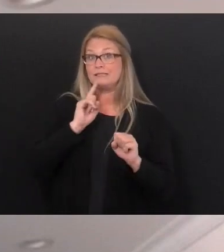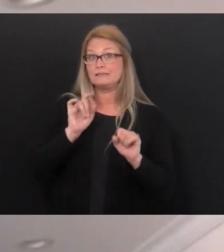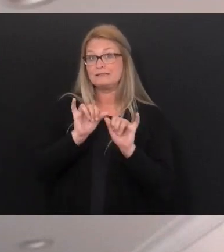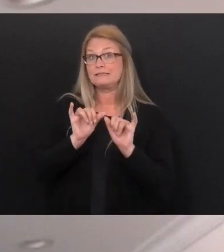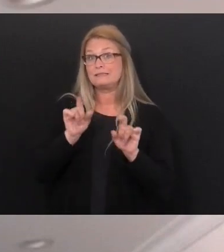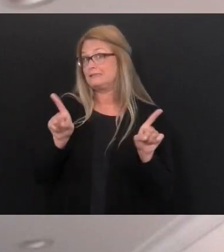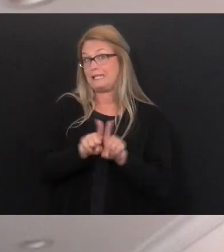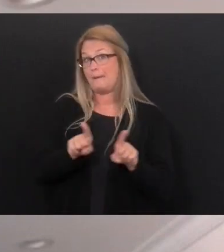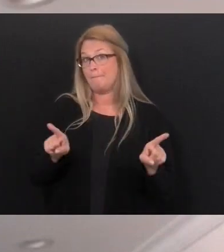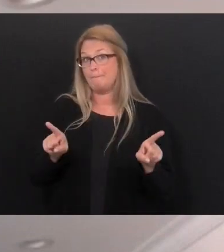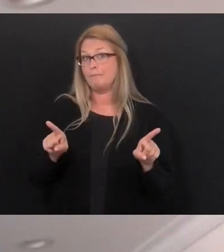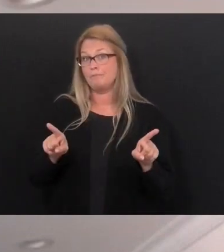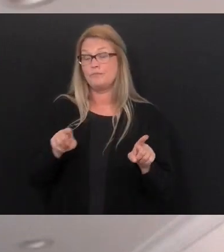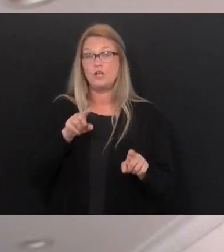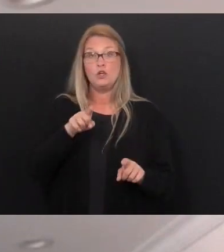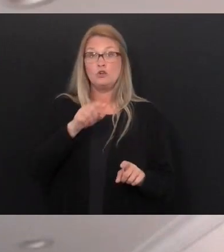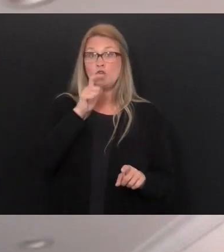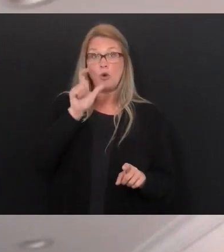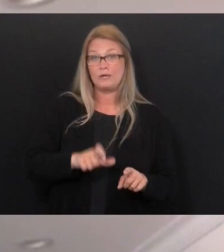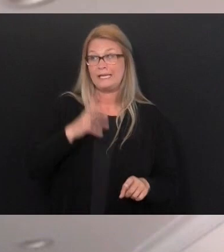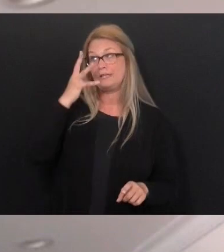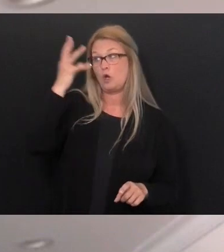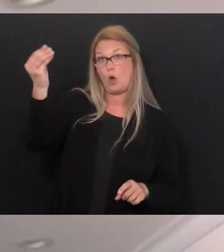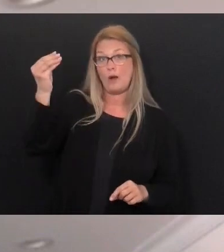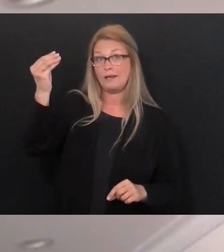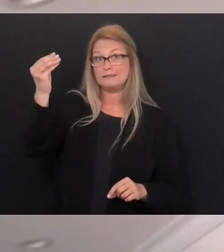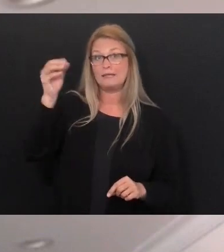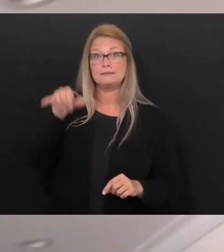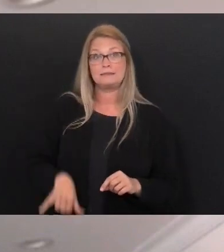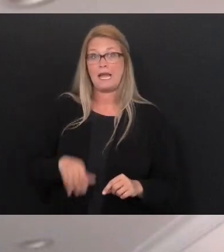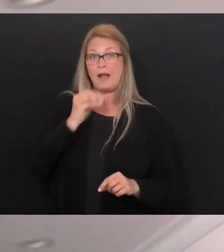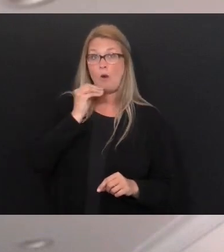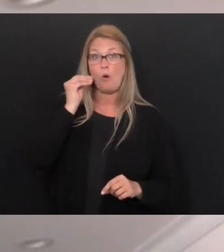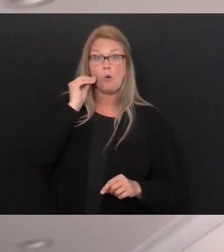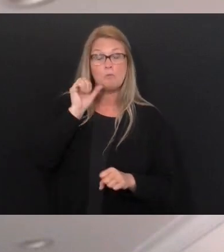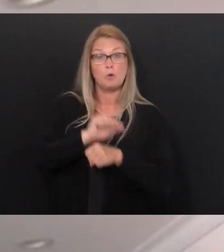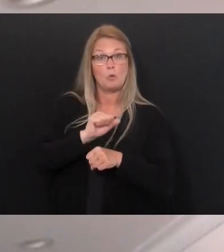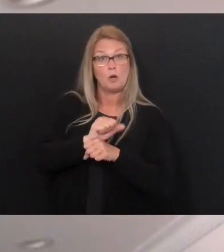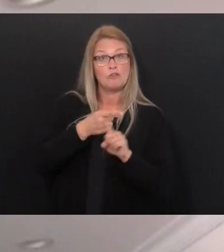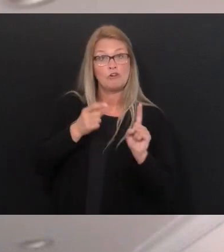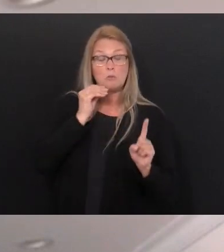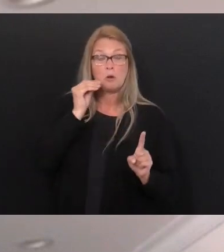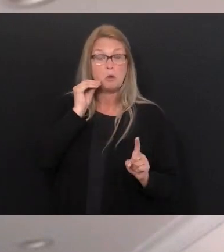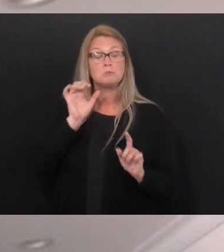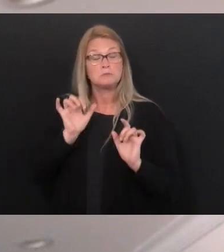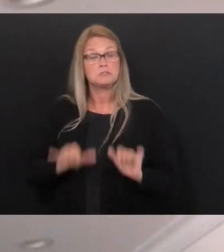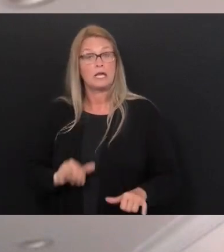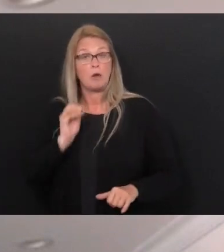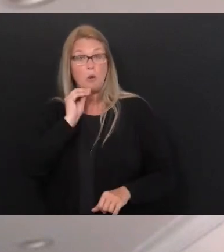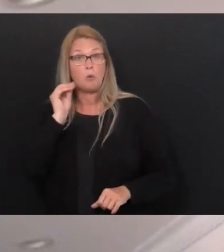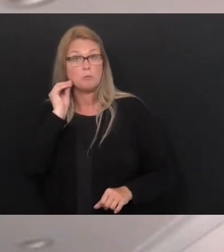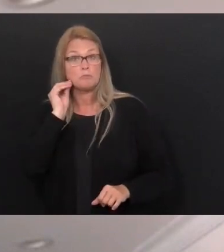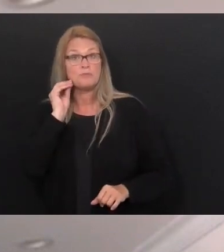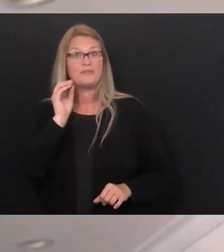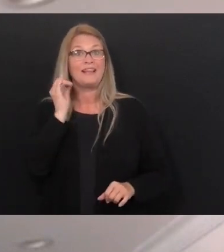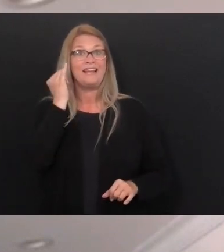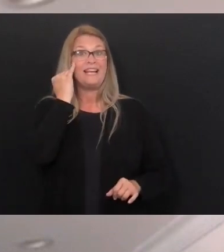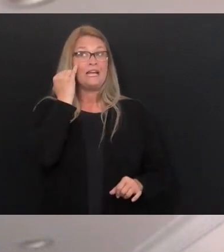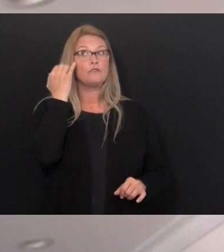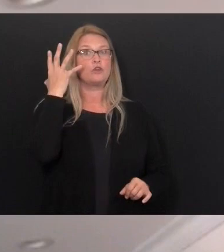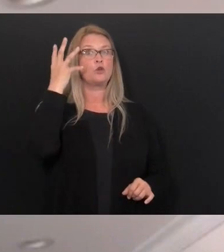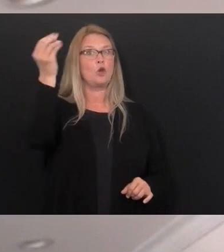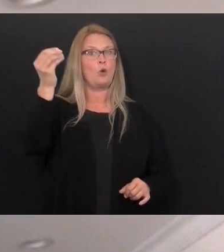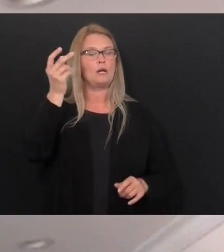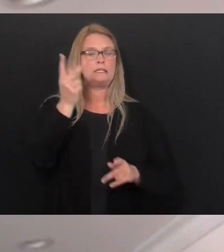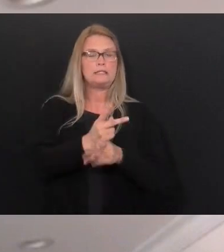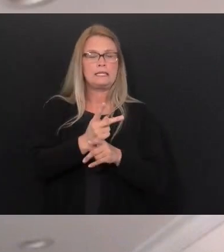if, as the governor said, if you don't have to go outside, if you can stay home and if you can work from home, then you should do it. If you're going outside, maintain